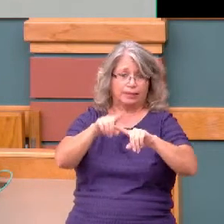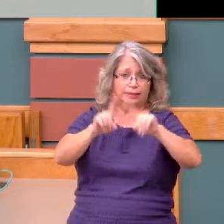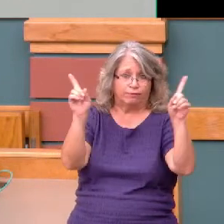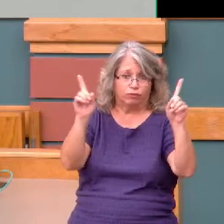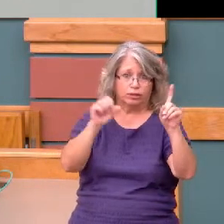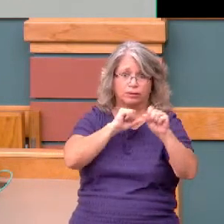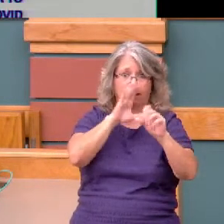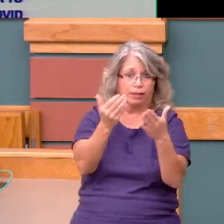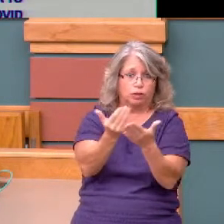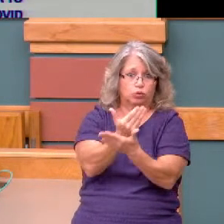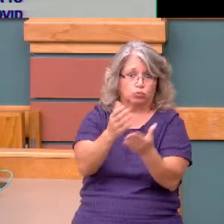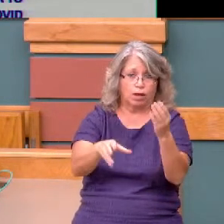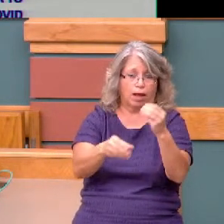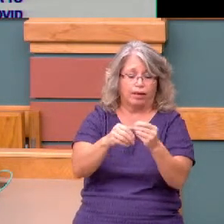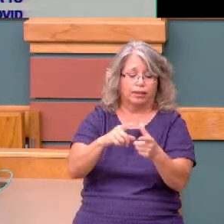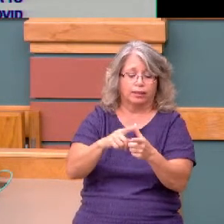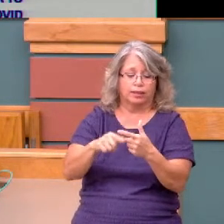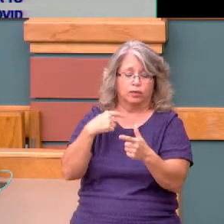continue at the present rate.